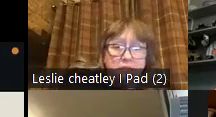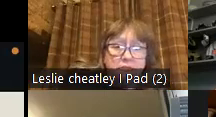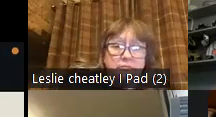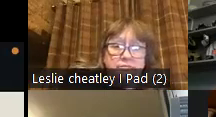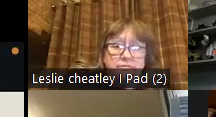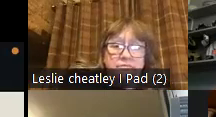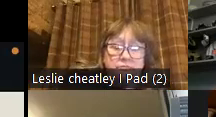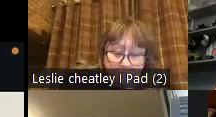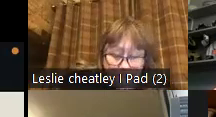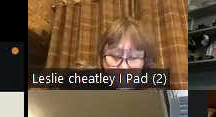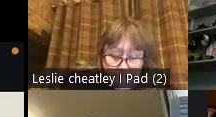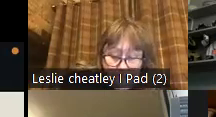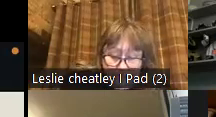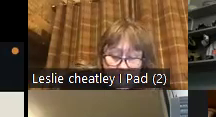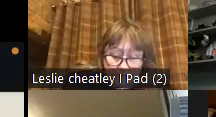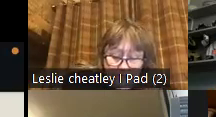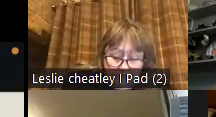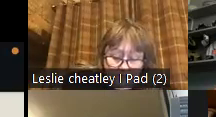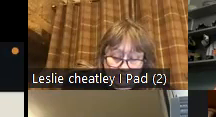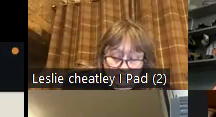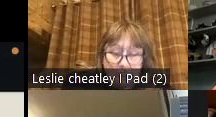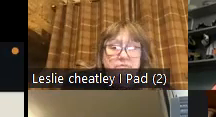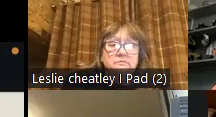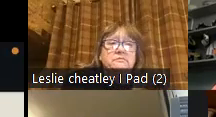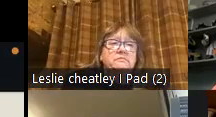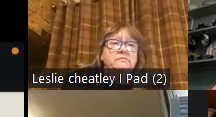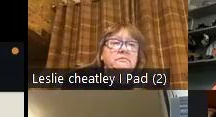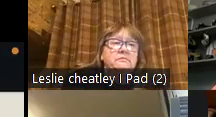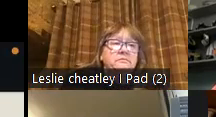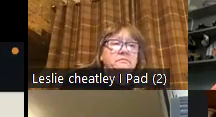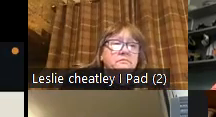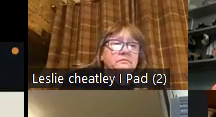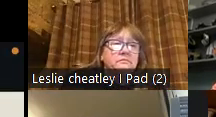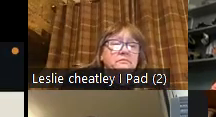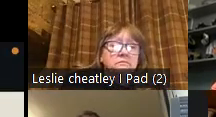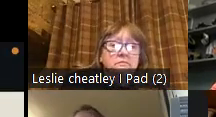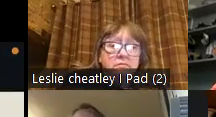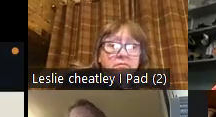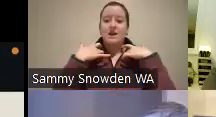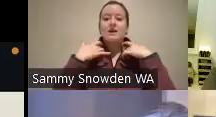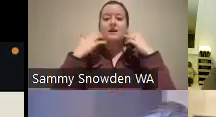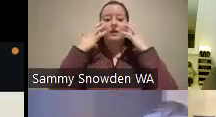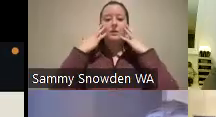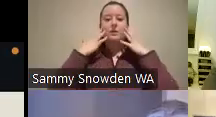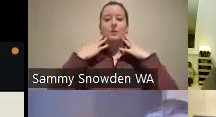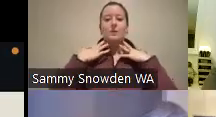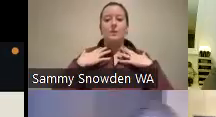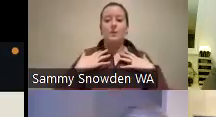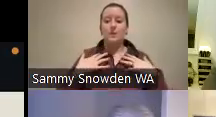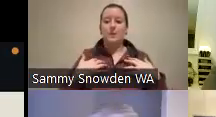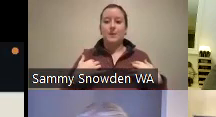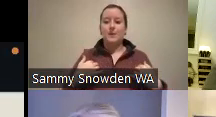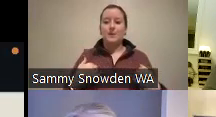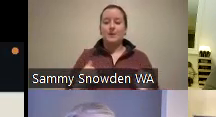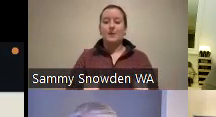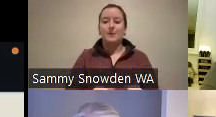say, sometimes that can cause extra congestion in the neck and isn't necessarily going to be the best way. But yeah, so it's just a little bit of something that I hope you